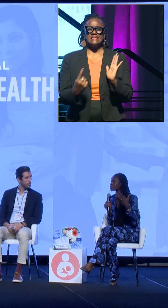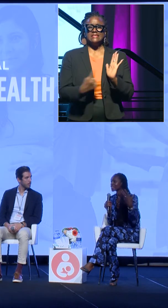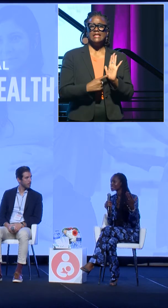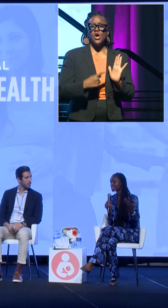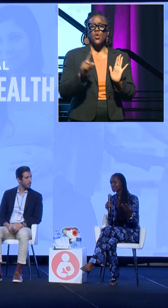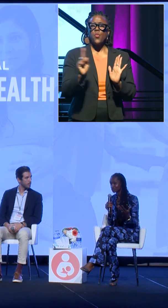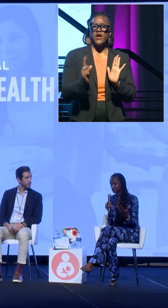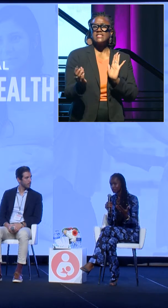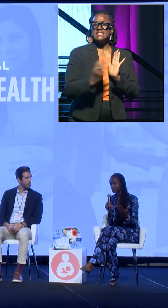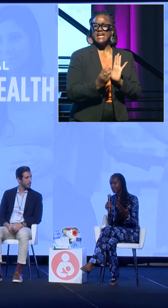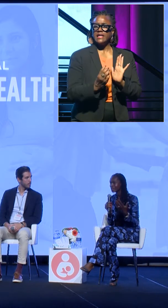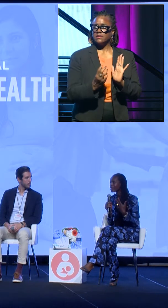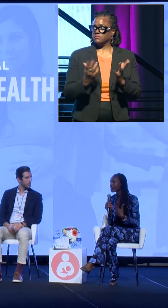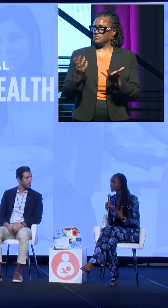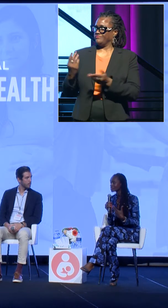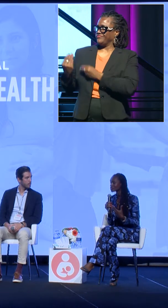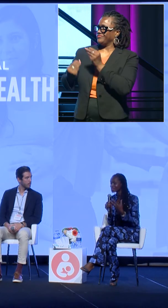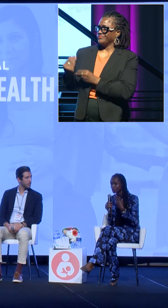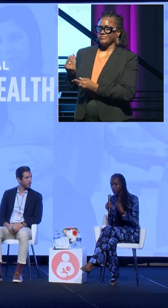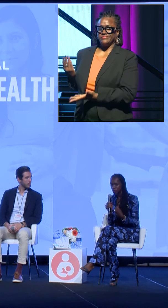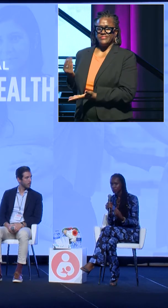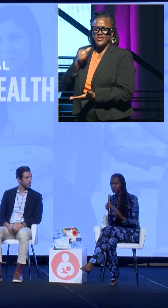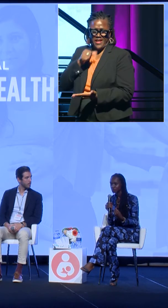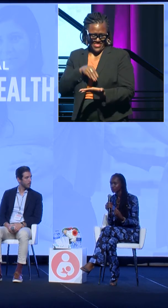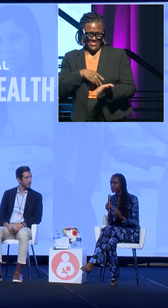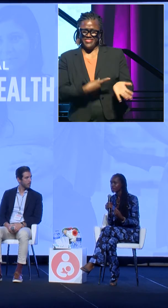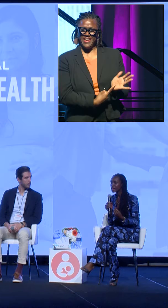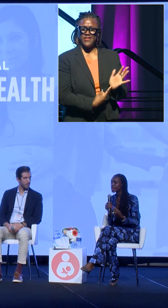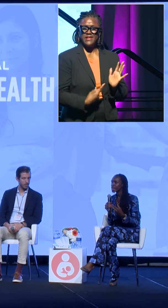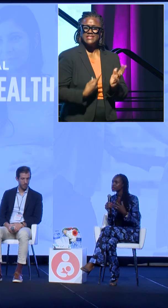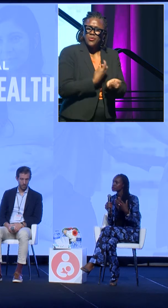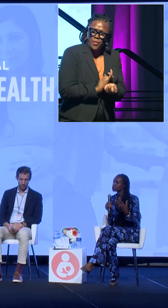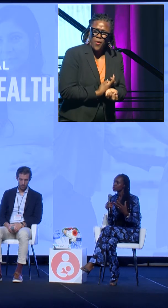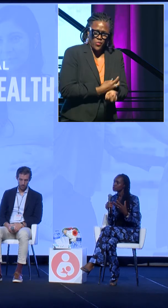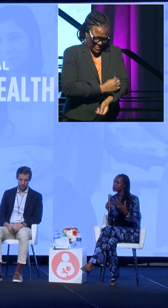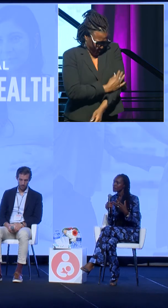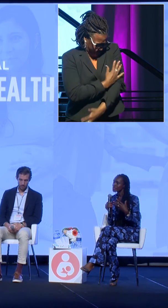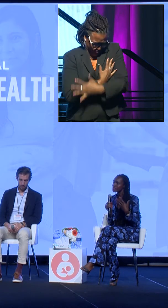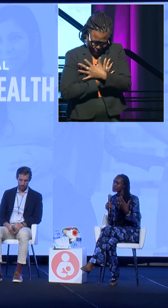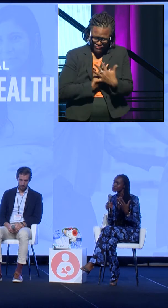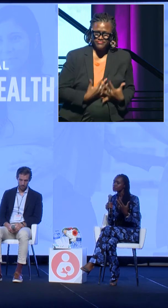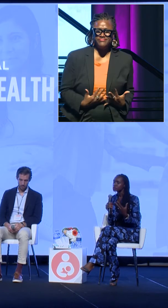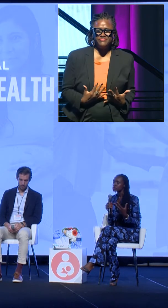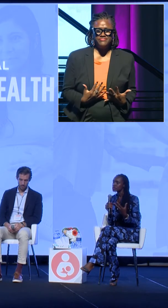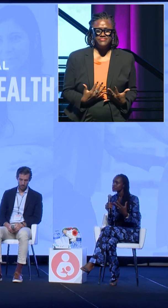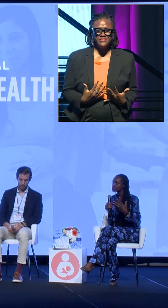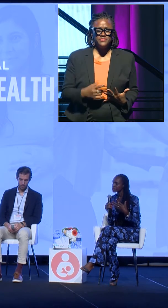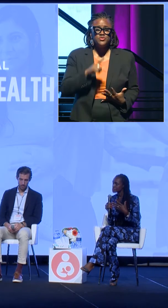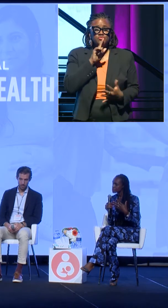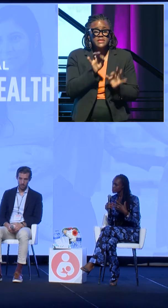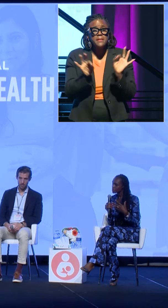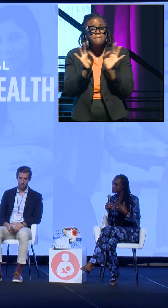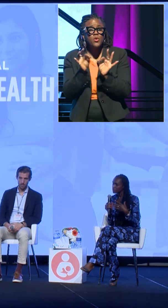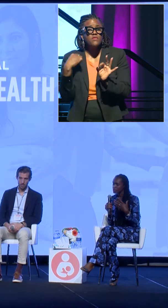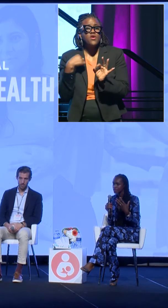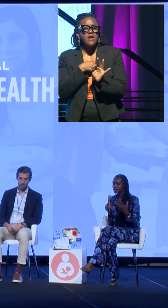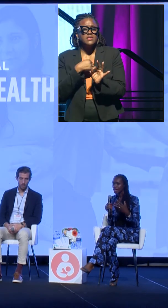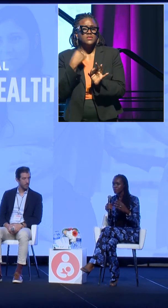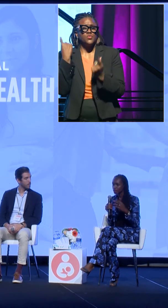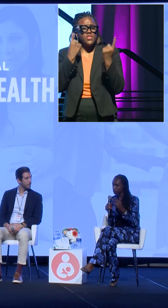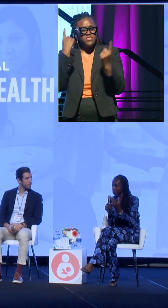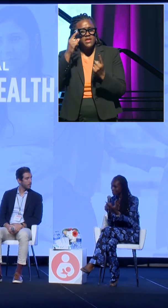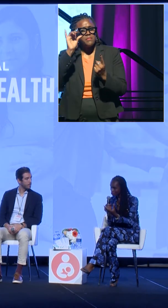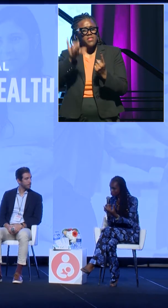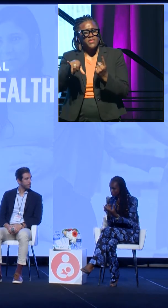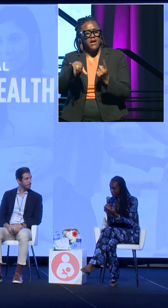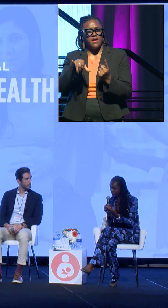cite your ancestors and the knowledge, it's in your bones. And so I think it's so important for us to think about this